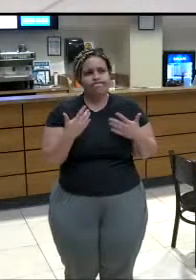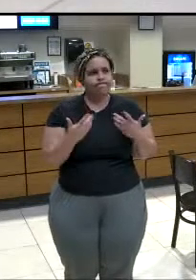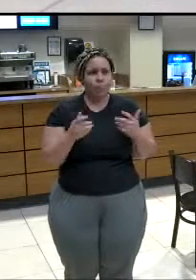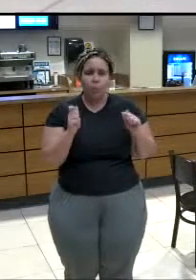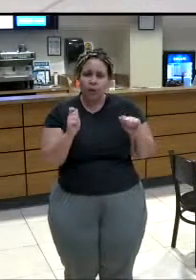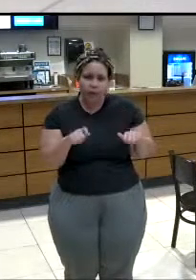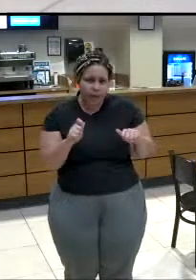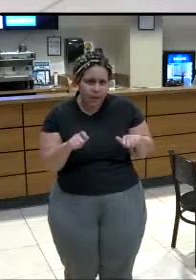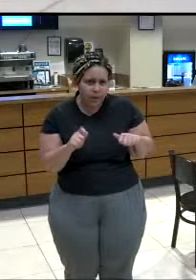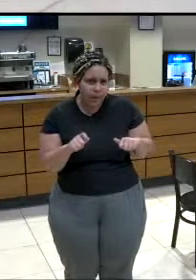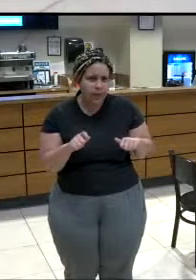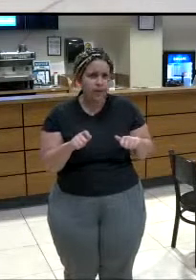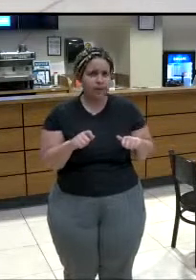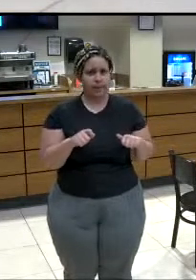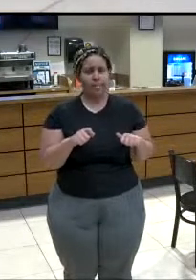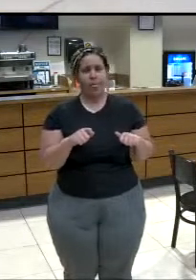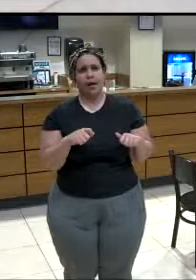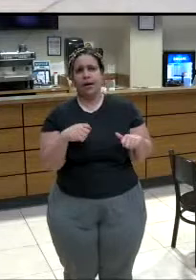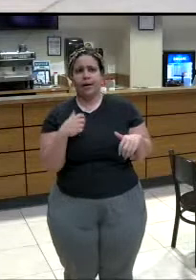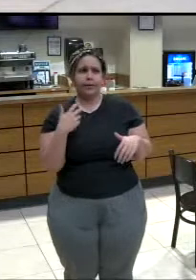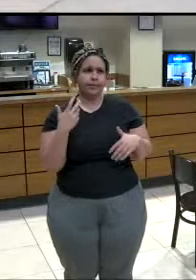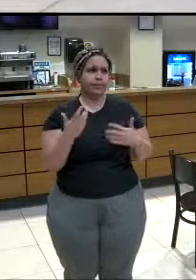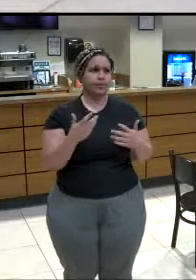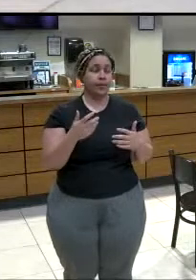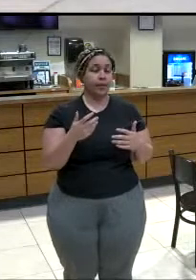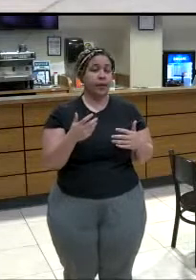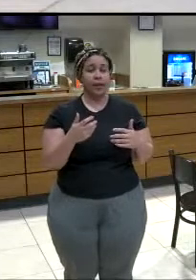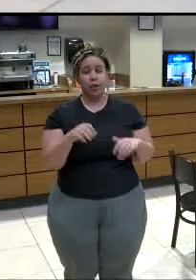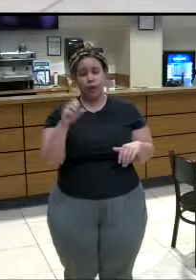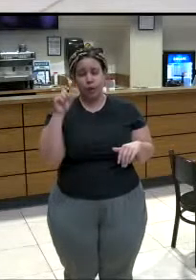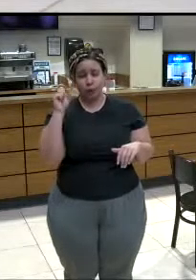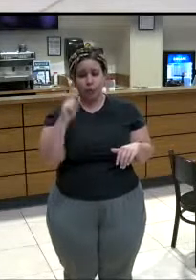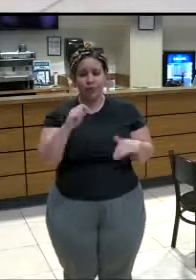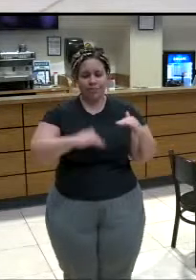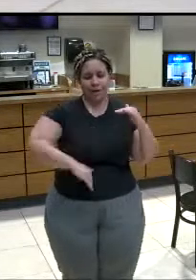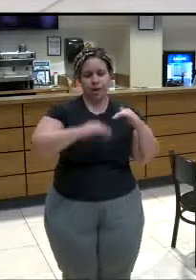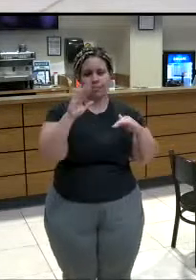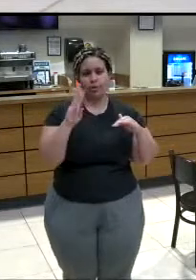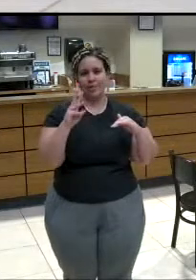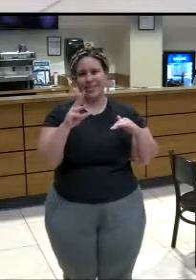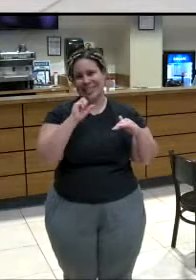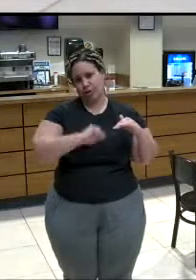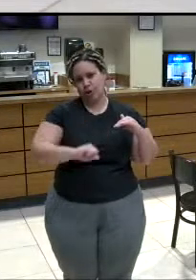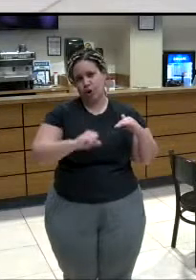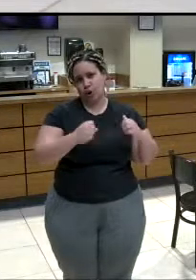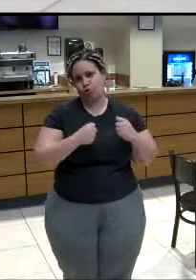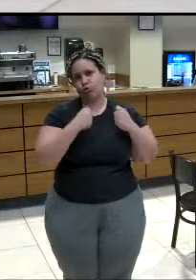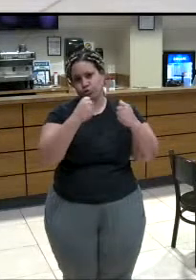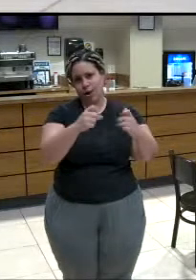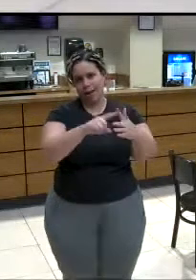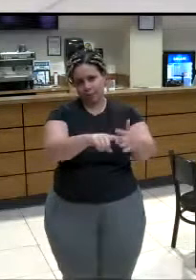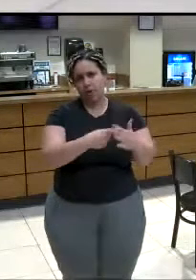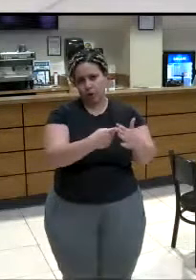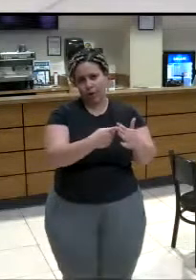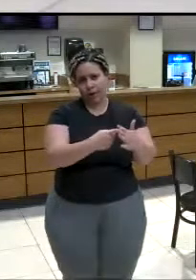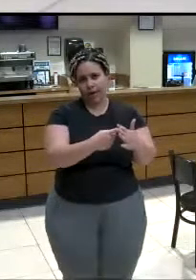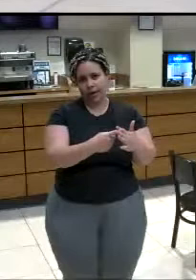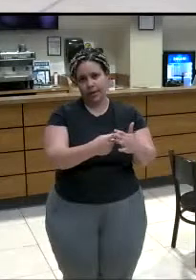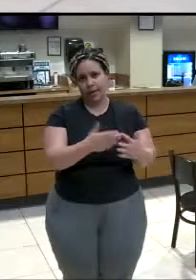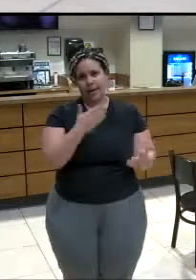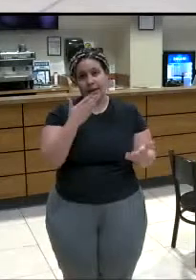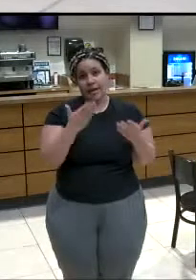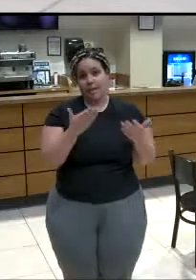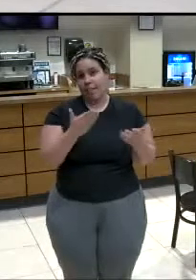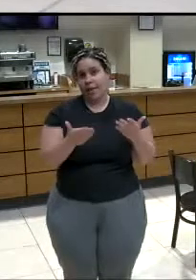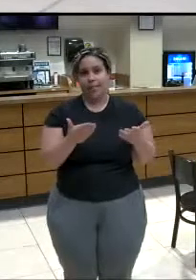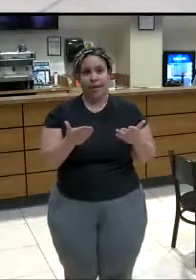make it so that only you have to be 16 to drive. Maybe those car crashes are happening in 14 or 15-year-olds. We could do all of those things.